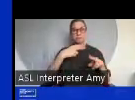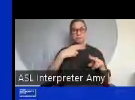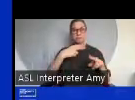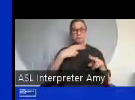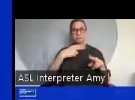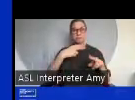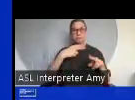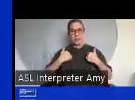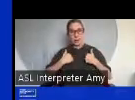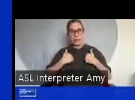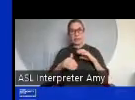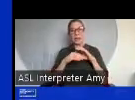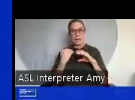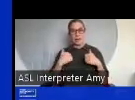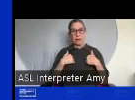addresses, and email addresses.